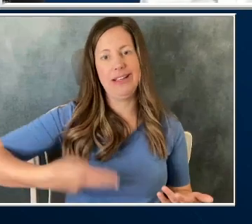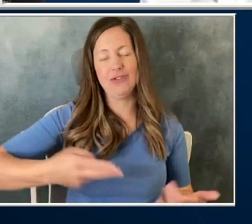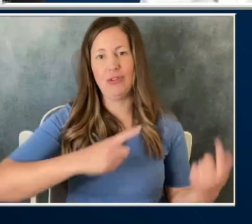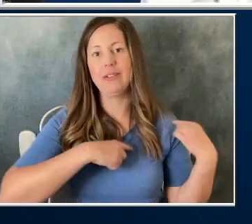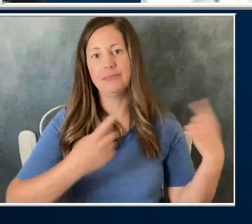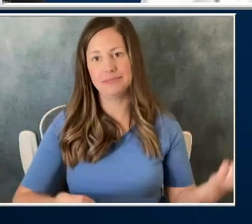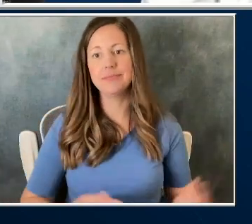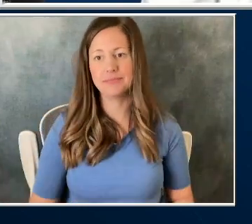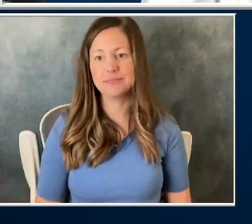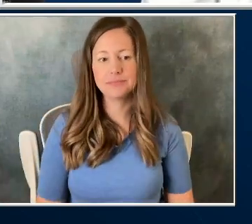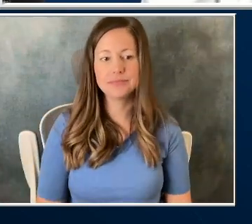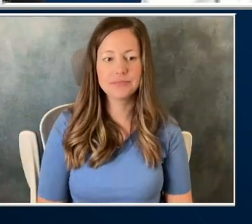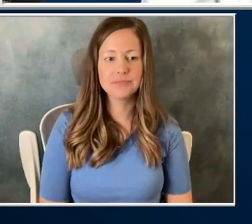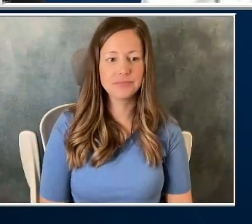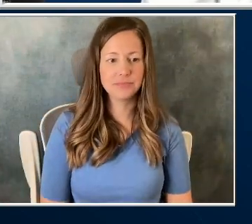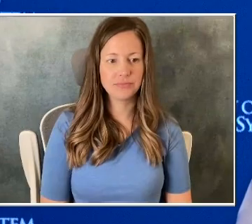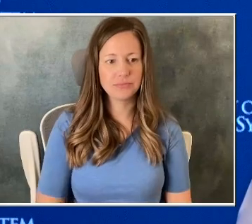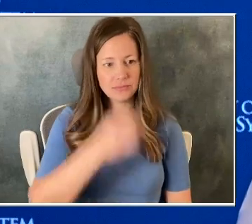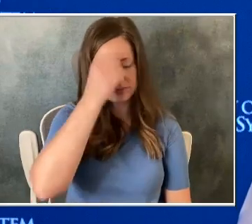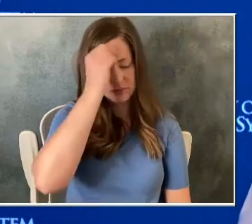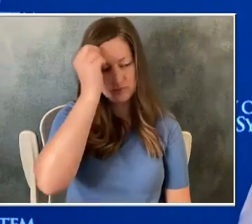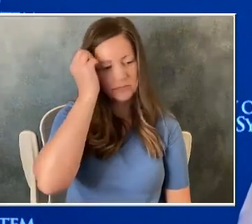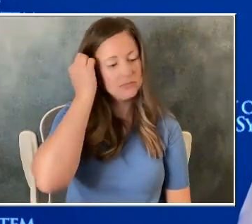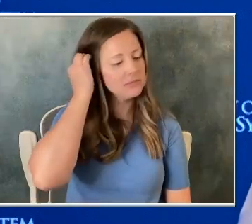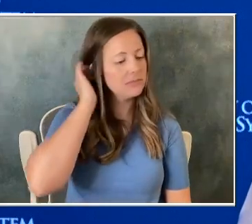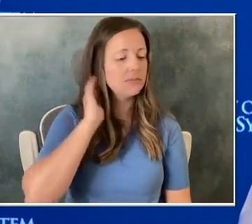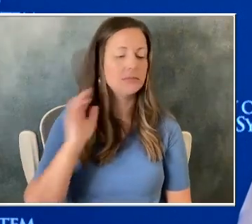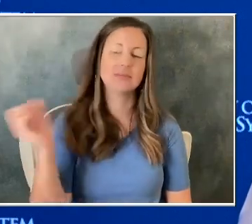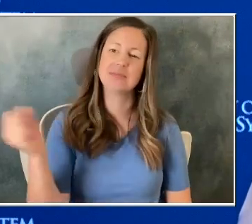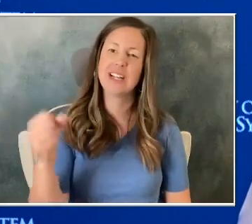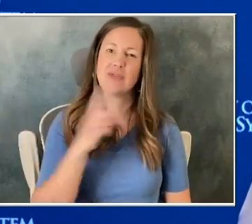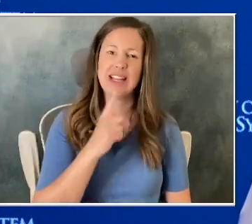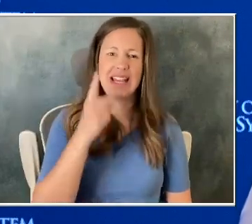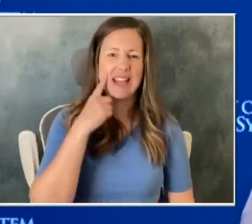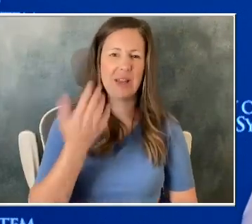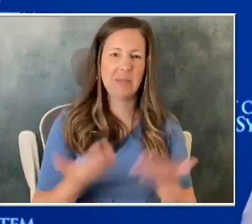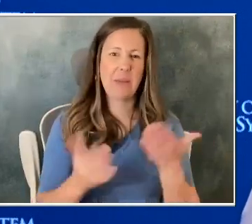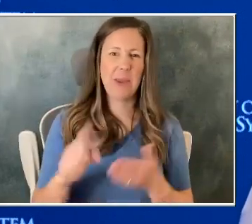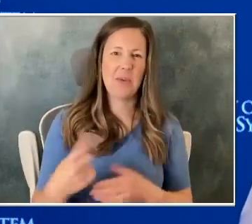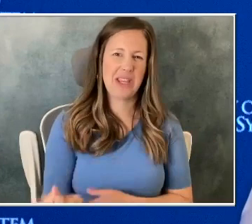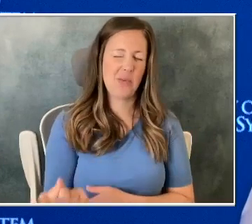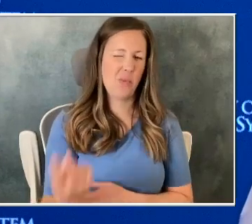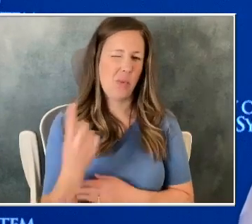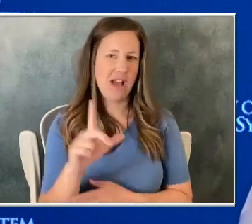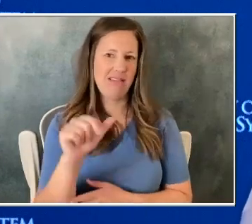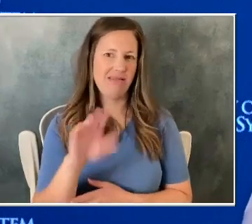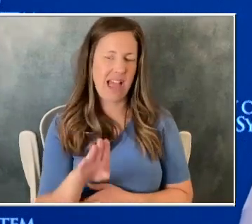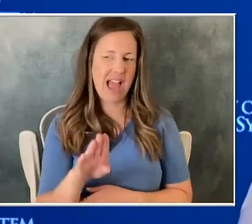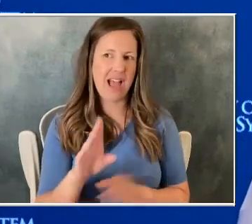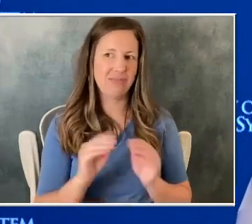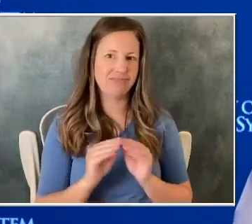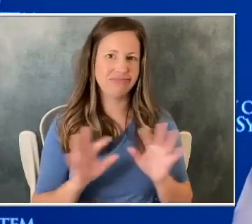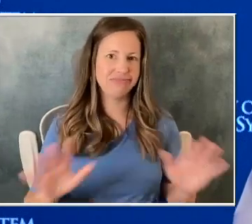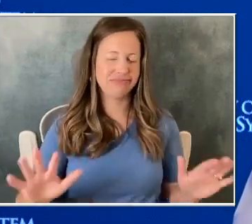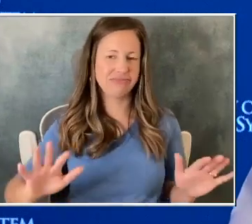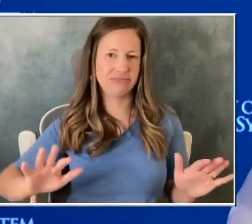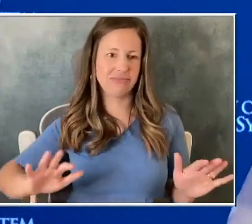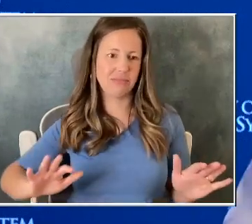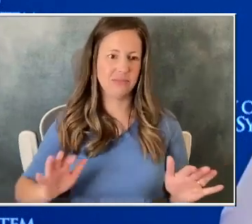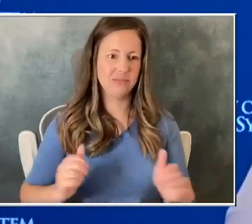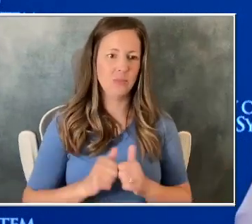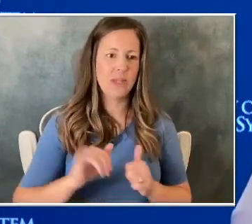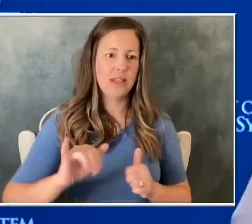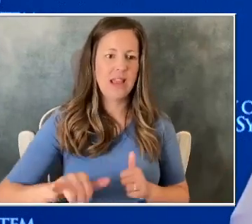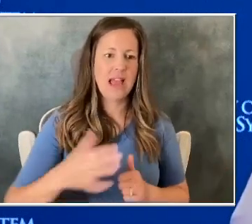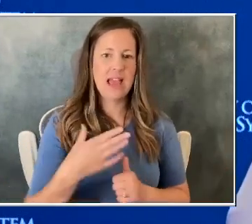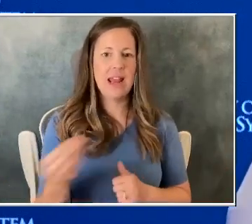and in fact, really I think there's only been maybe one laboratory leak or one or two major laboratory leaks, and these